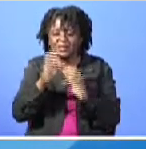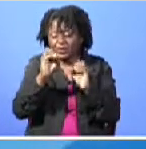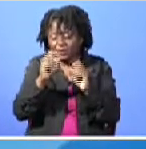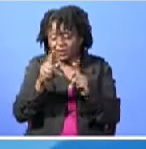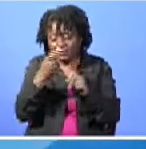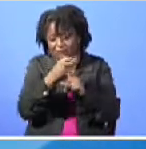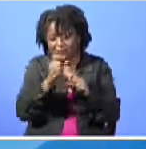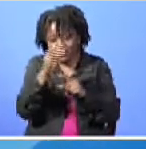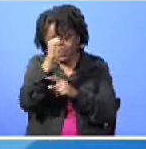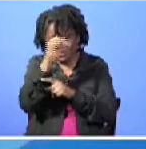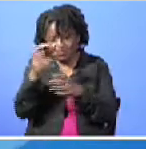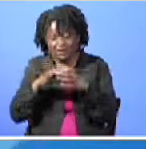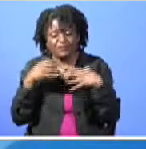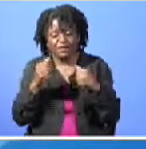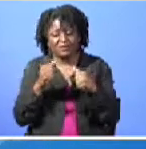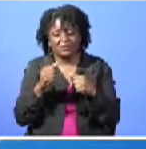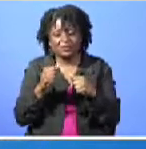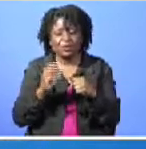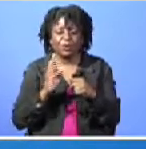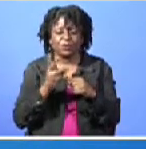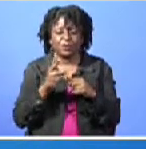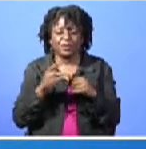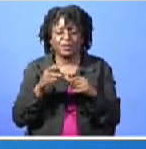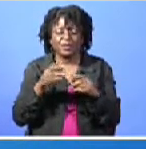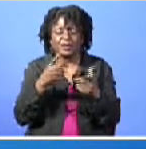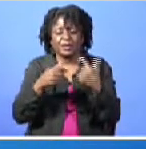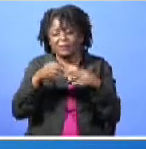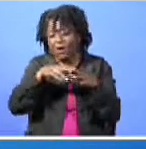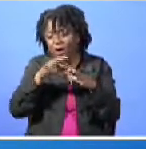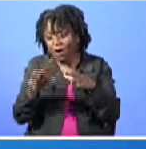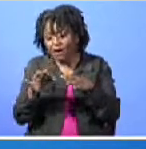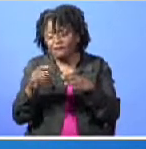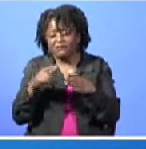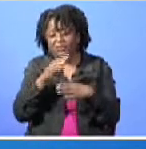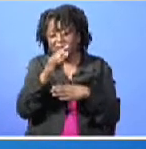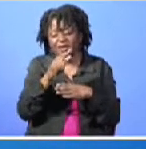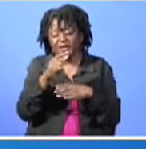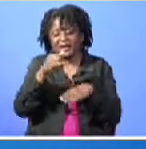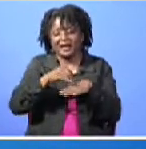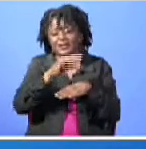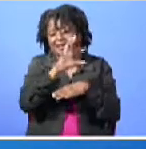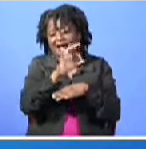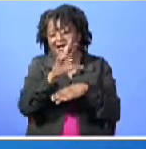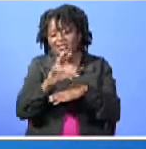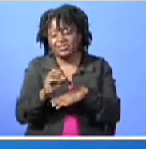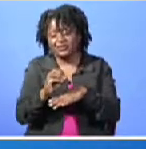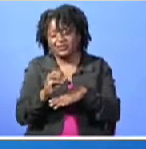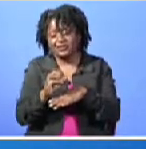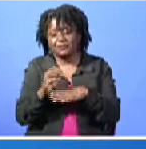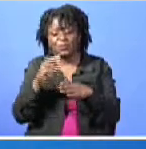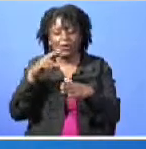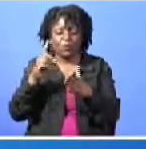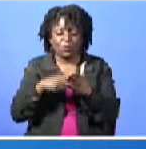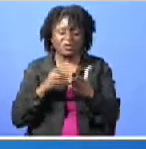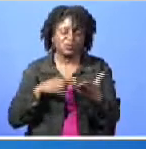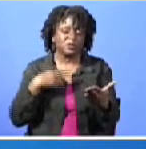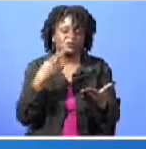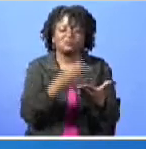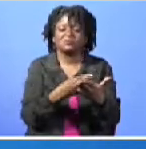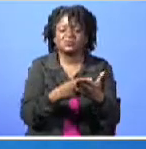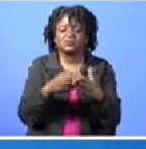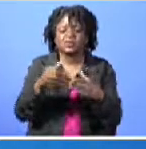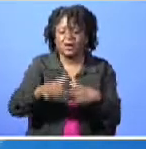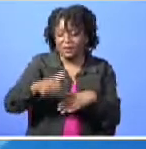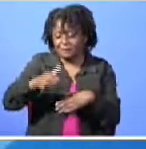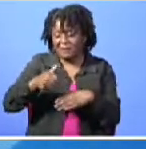until 9:30. Once we got off, I thought the worst was behind us. However, once we reached baggage claim, there were